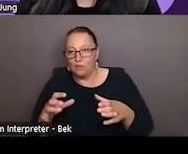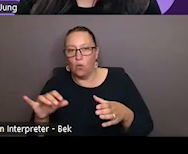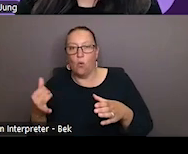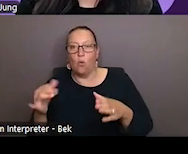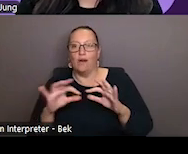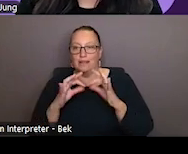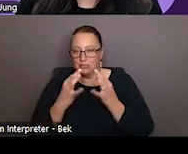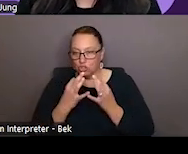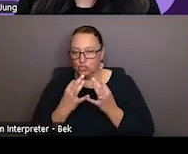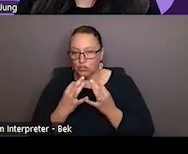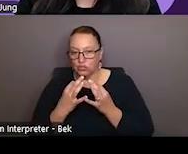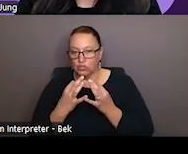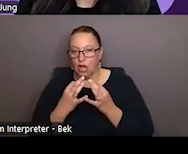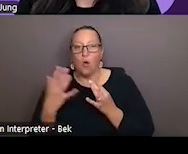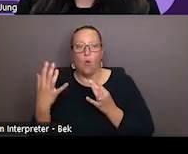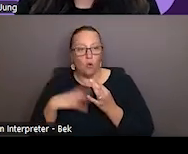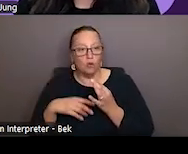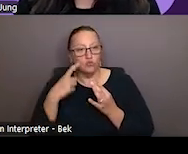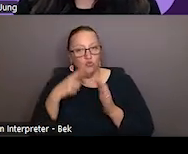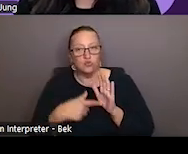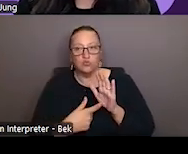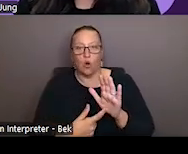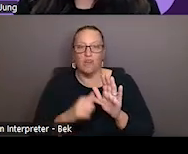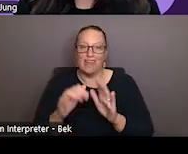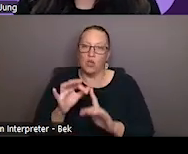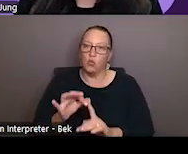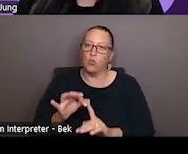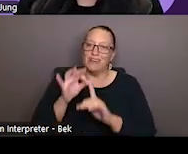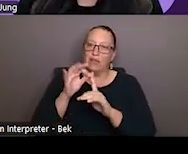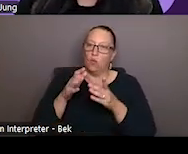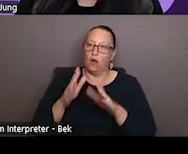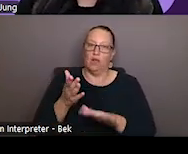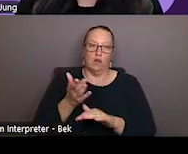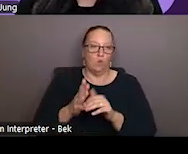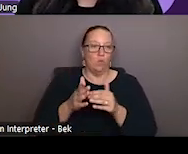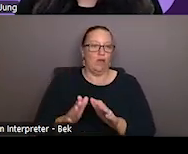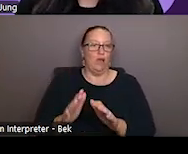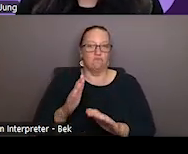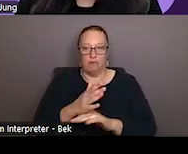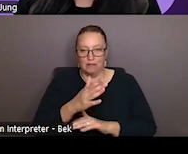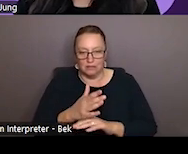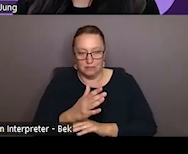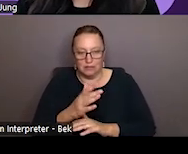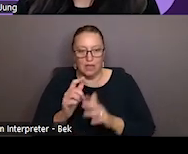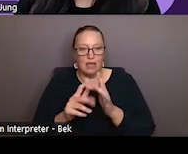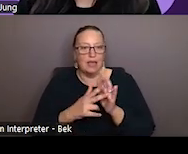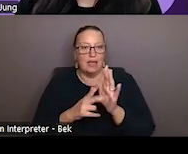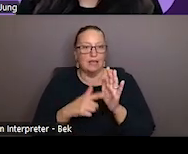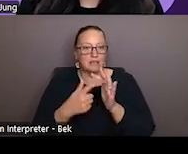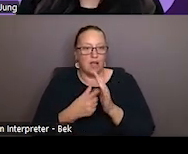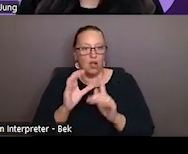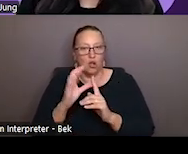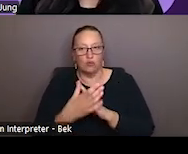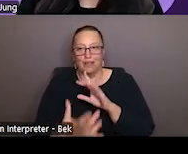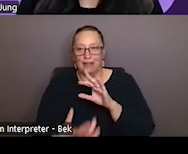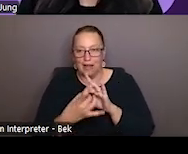arts organisations to recognise a unique method of practice, intercultural engagement, and or process for a